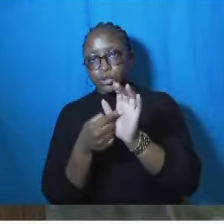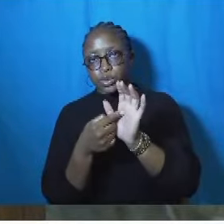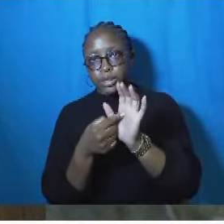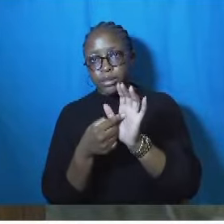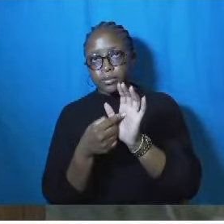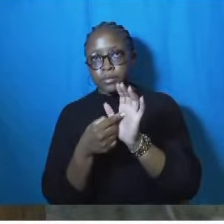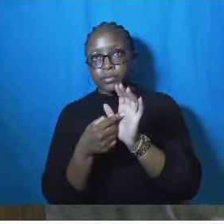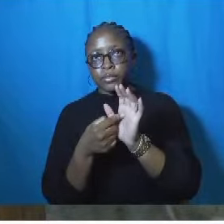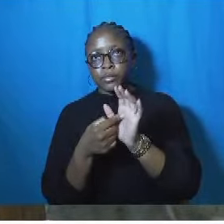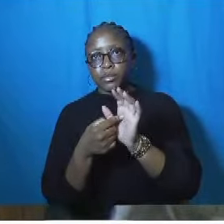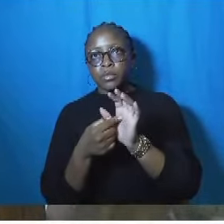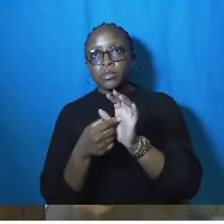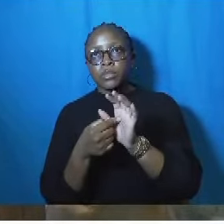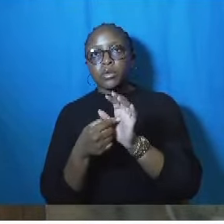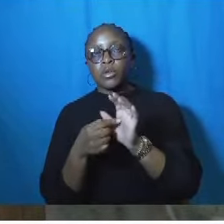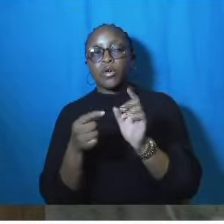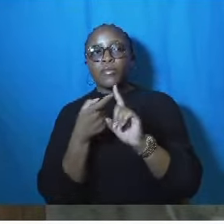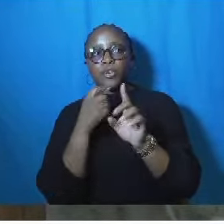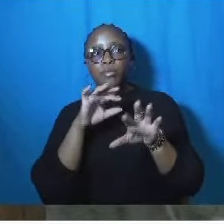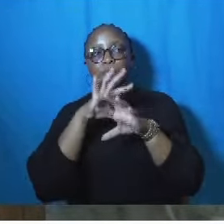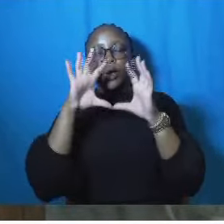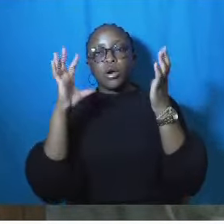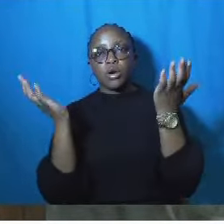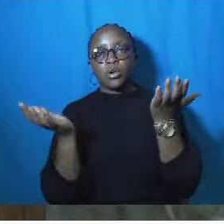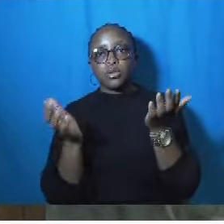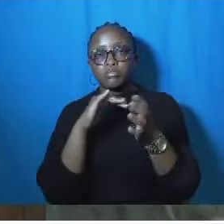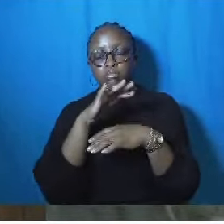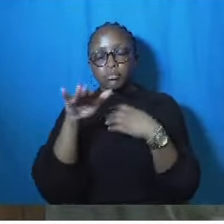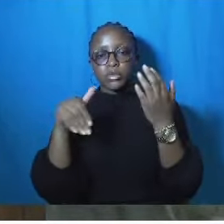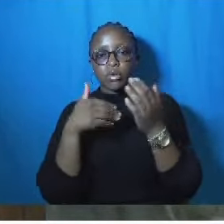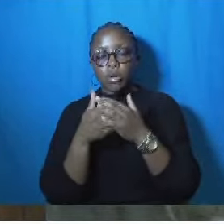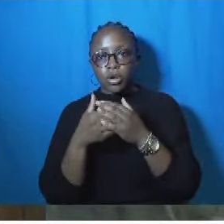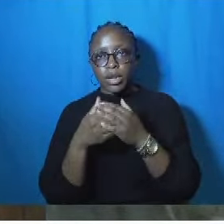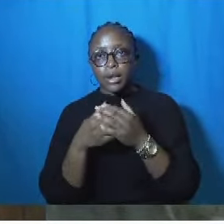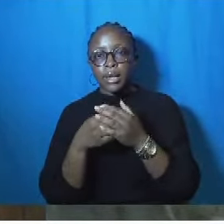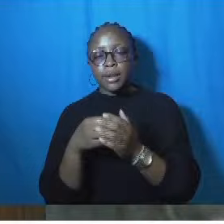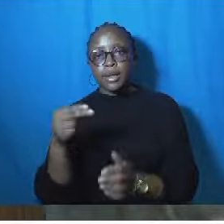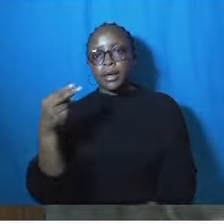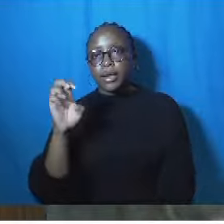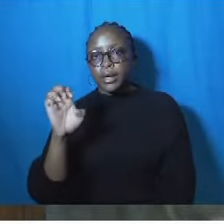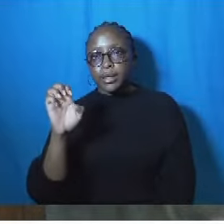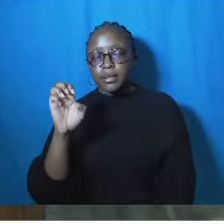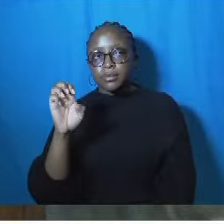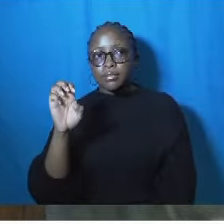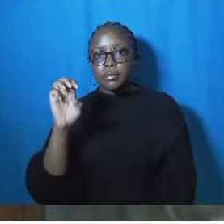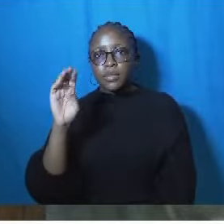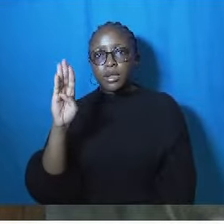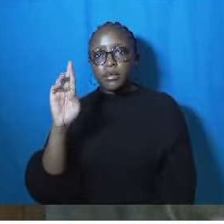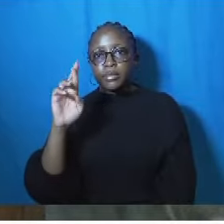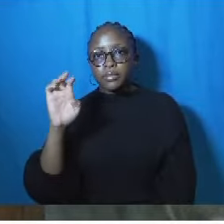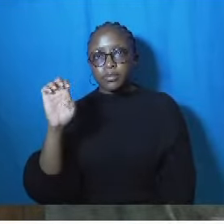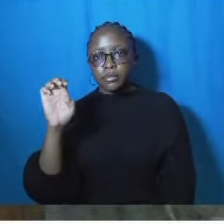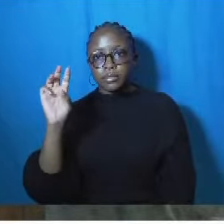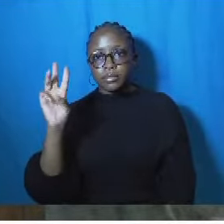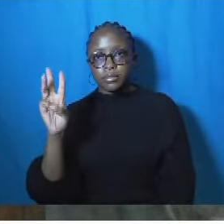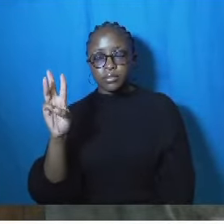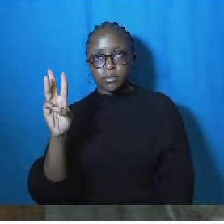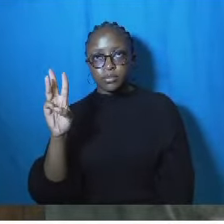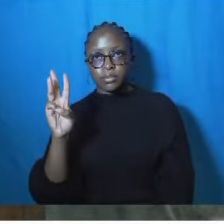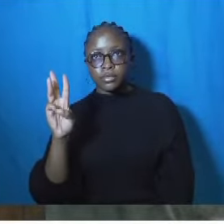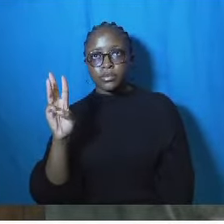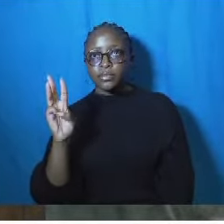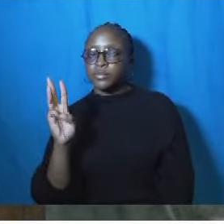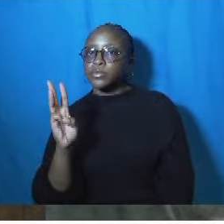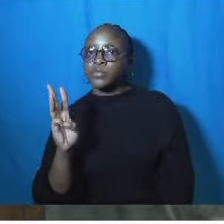whole Hebrew scriptures of that time, the Tanakh, if you will, the Hebrew Bible, which comprised